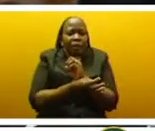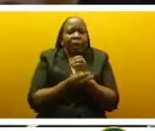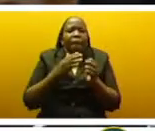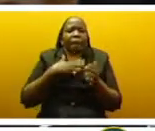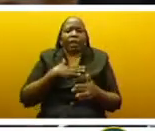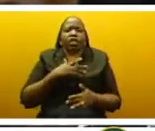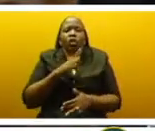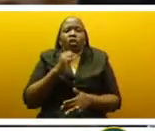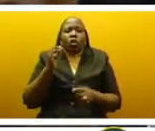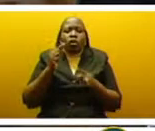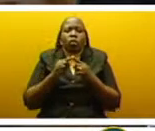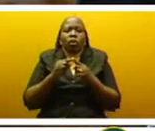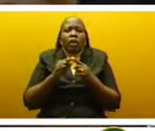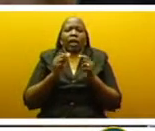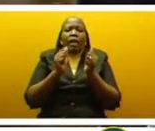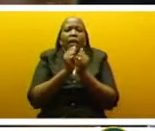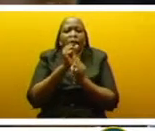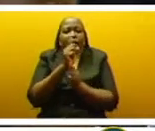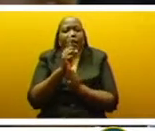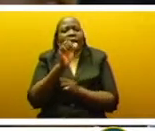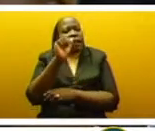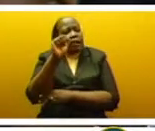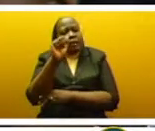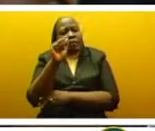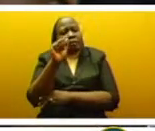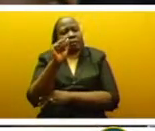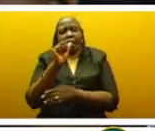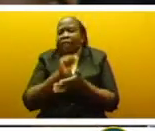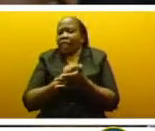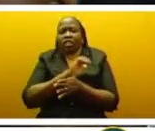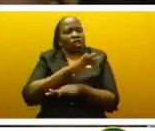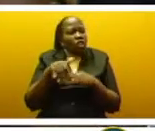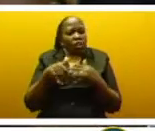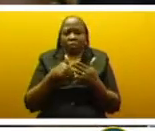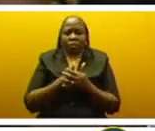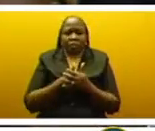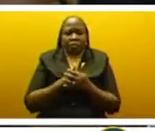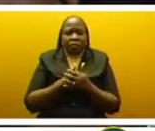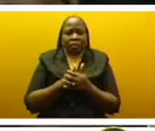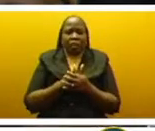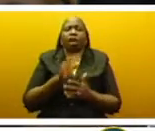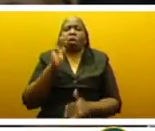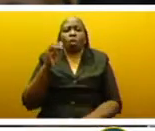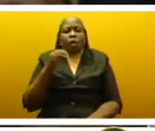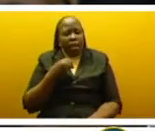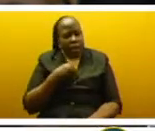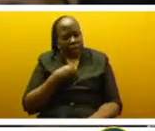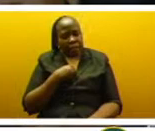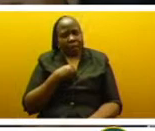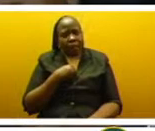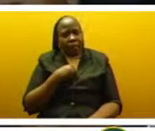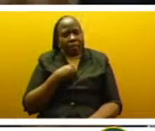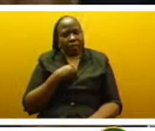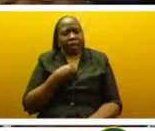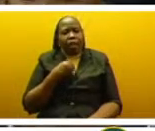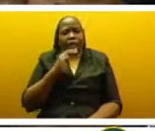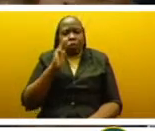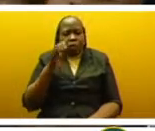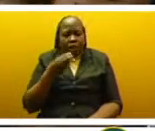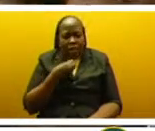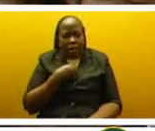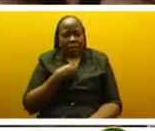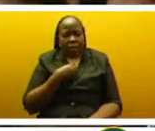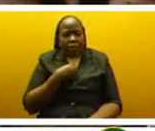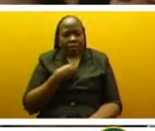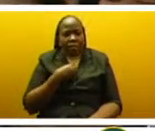all you were told. We have an umpire, and I'll use it in the